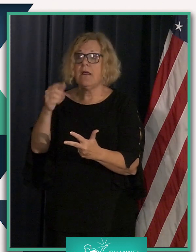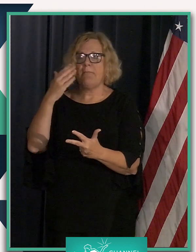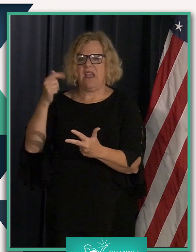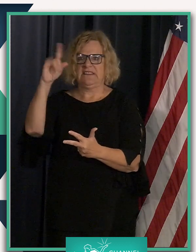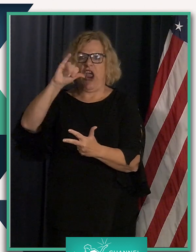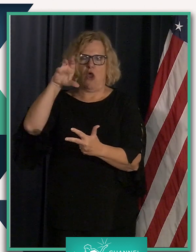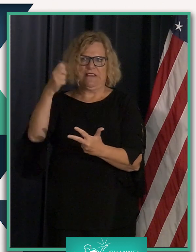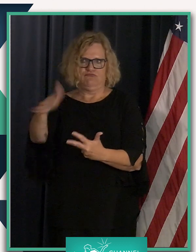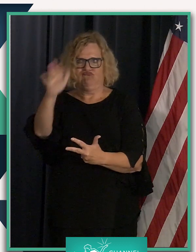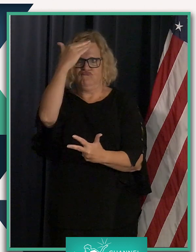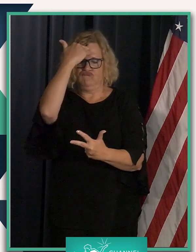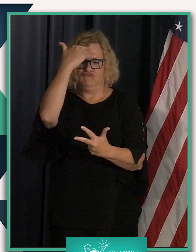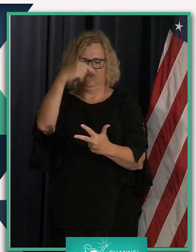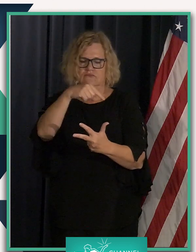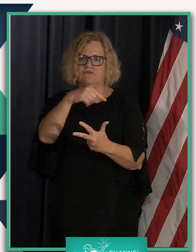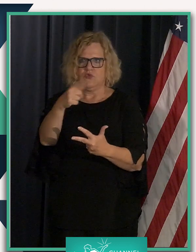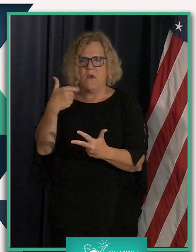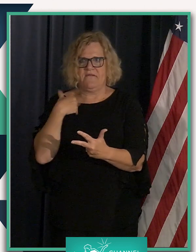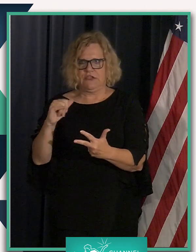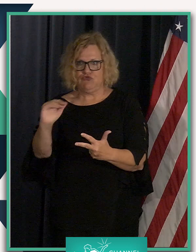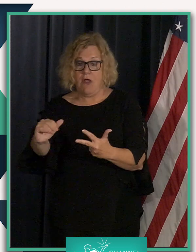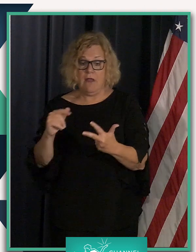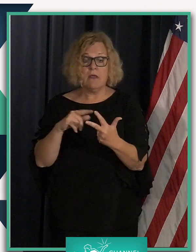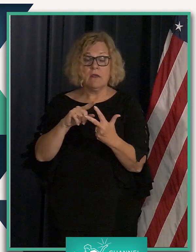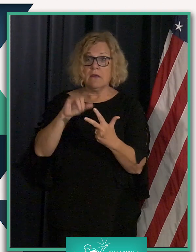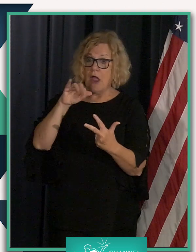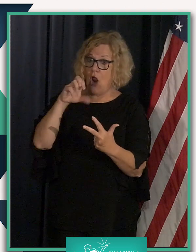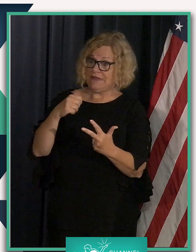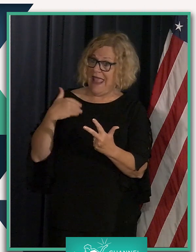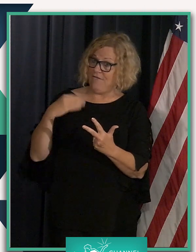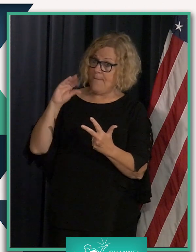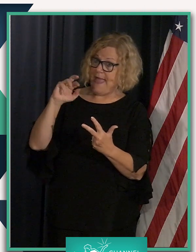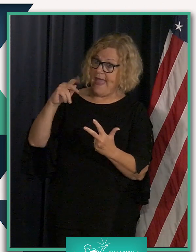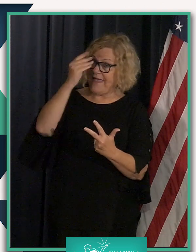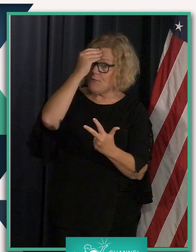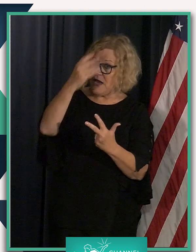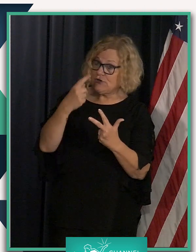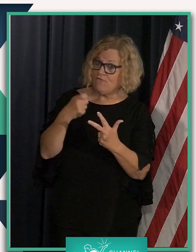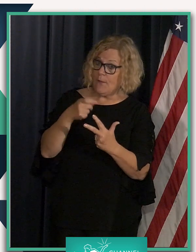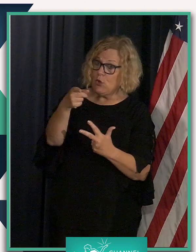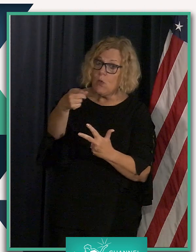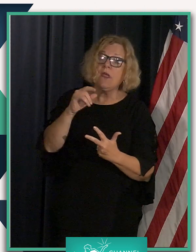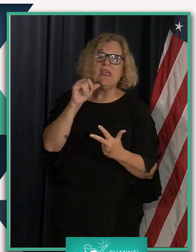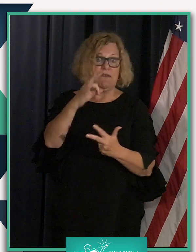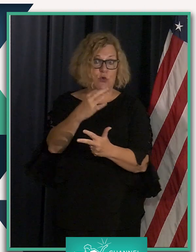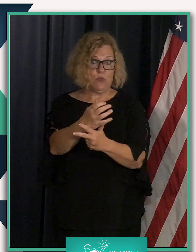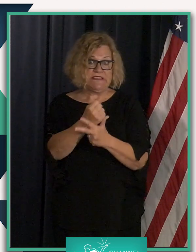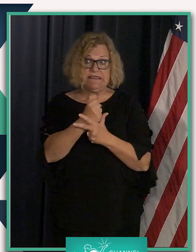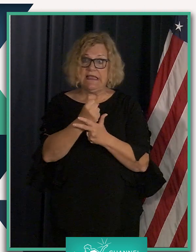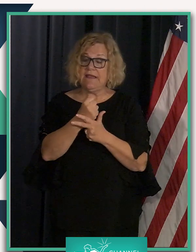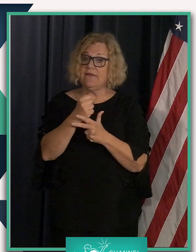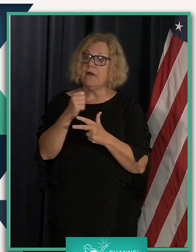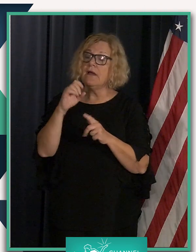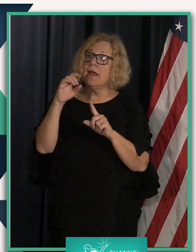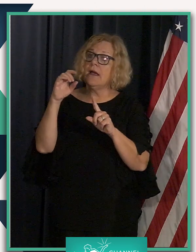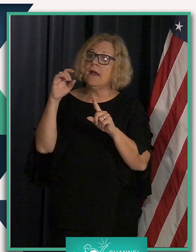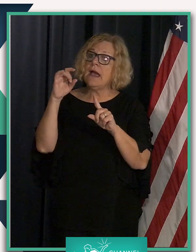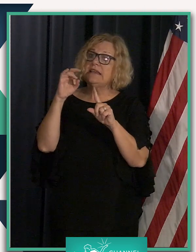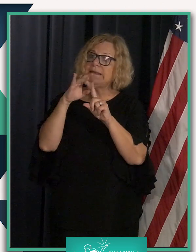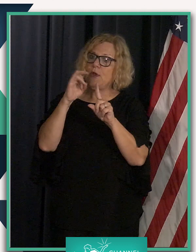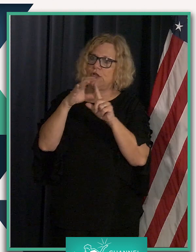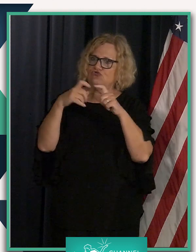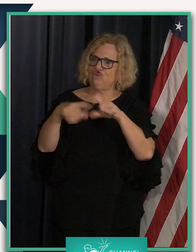dependents. And does the IRS have your banking information? So if you received a stimulus check